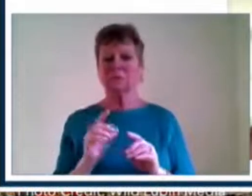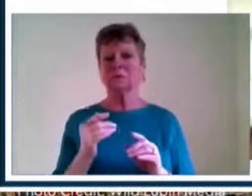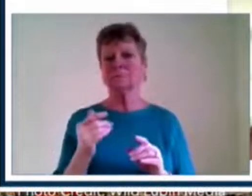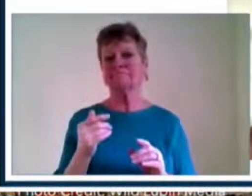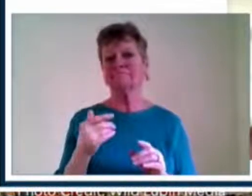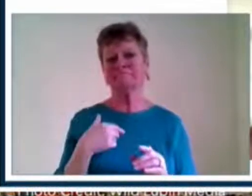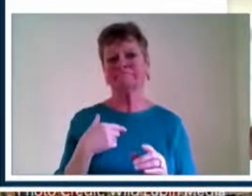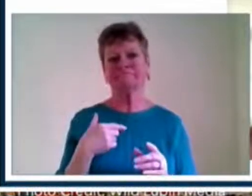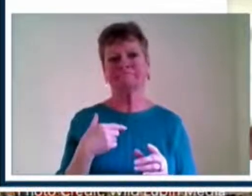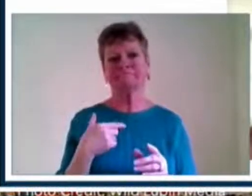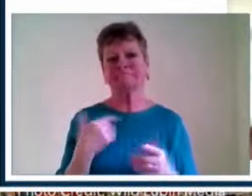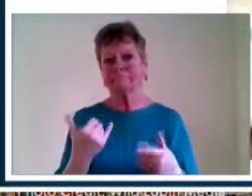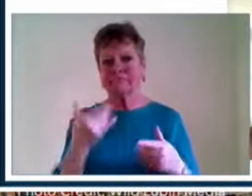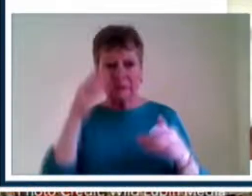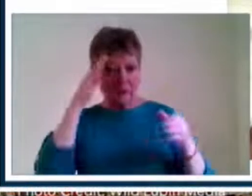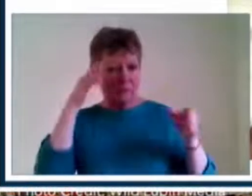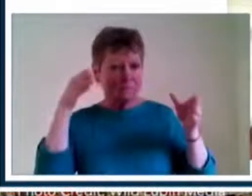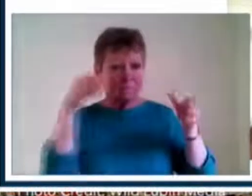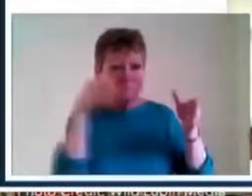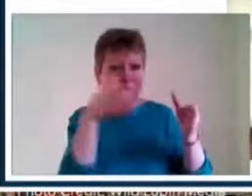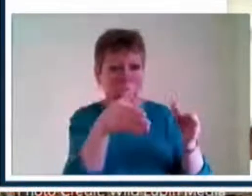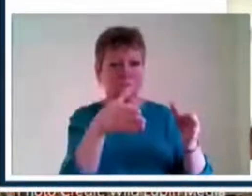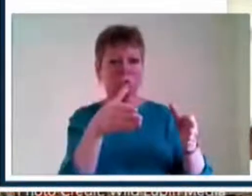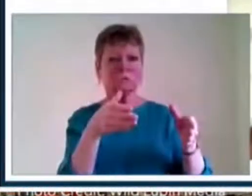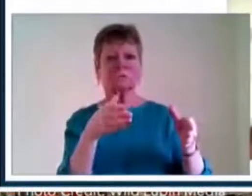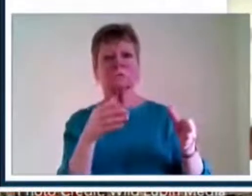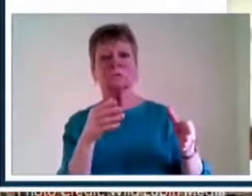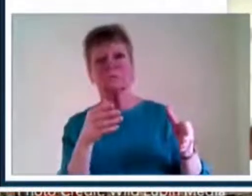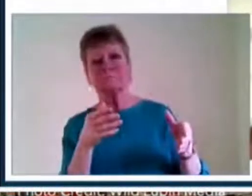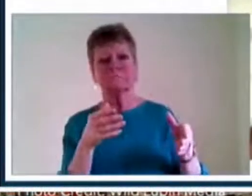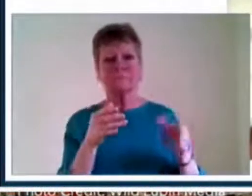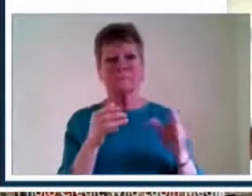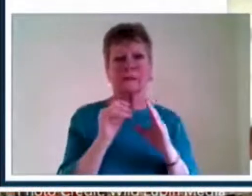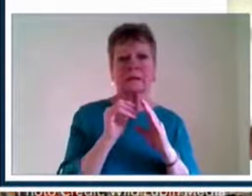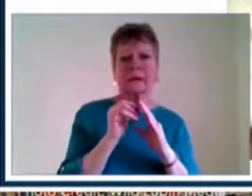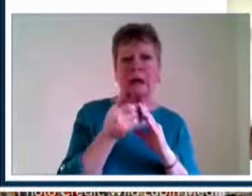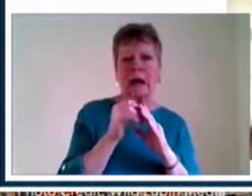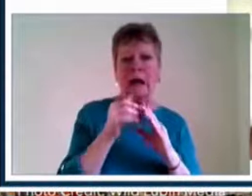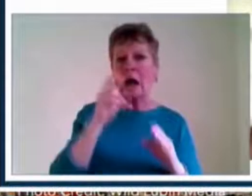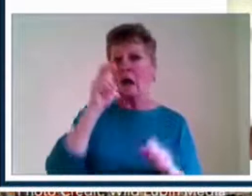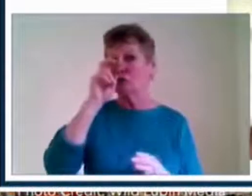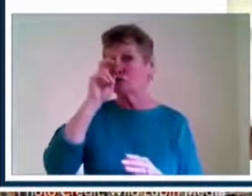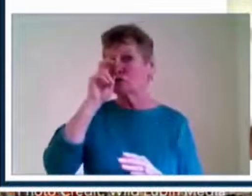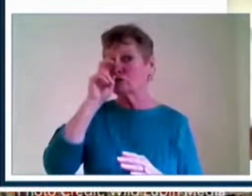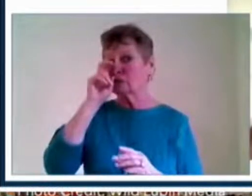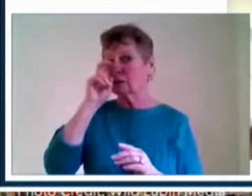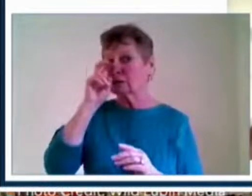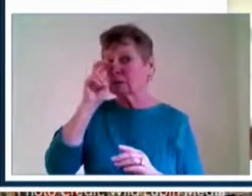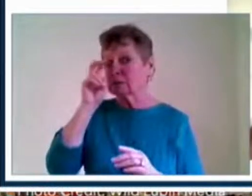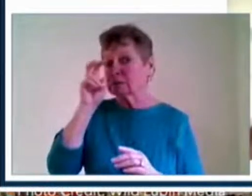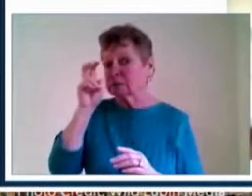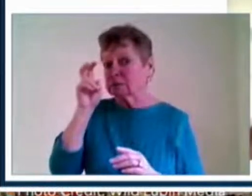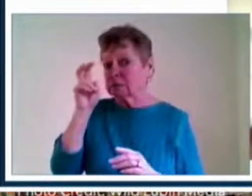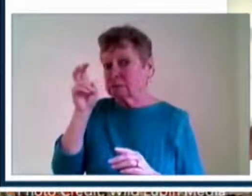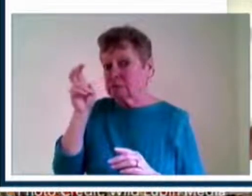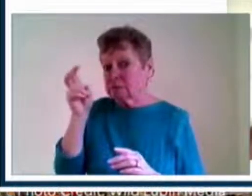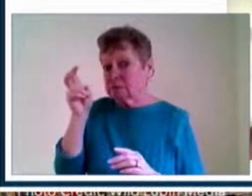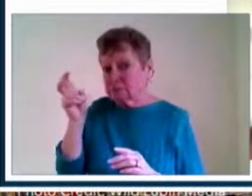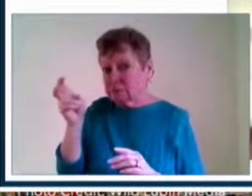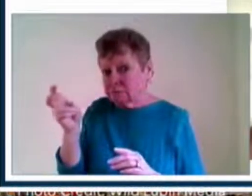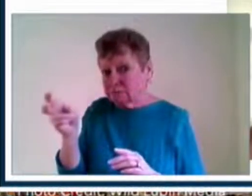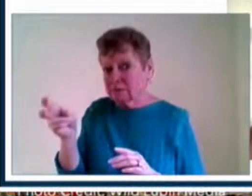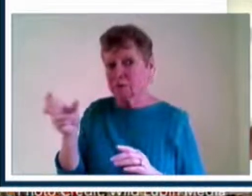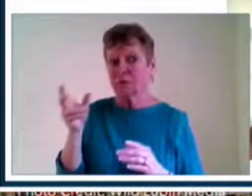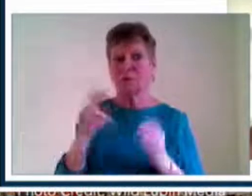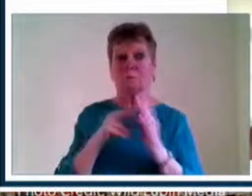on looking at how we start to incrementally lift our restrictions, and that would include looking at when we